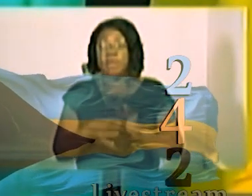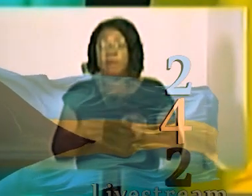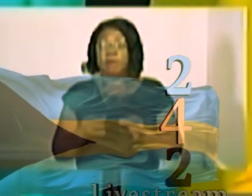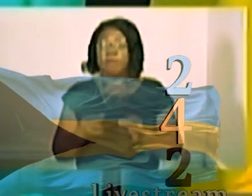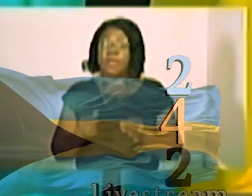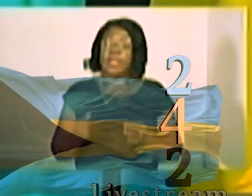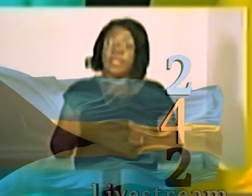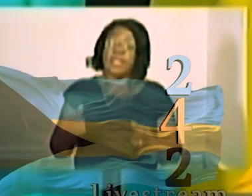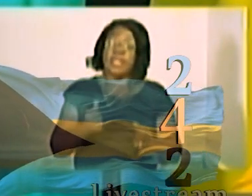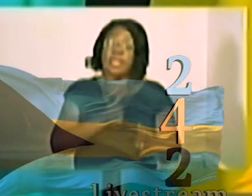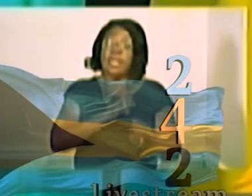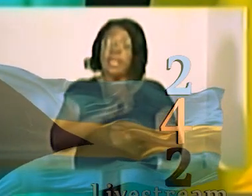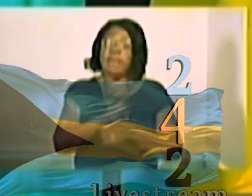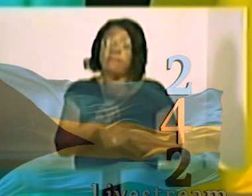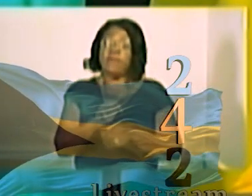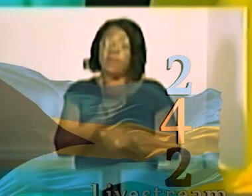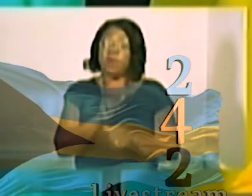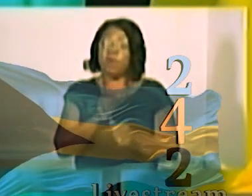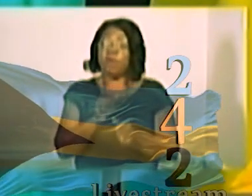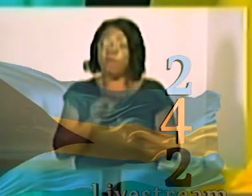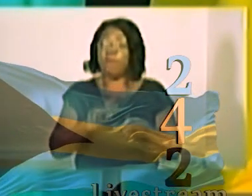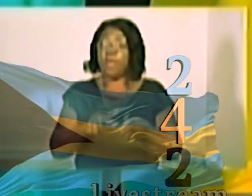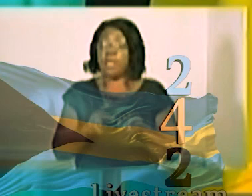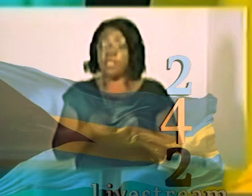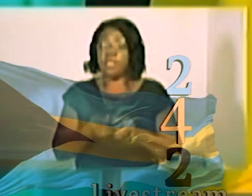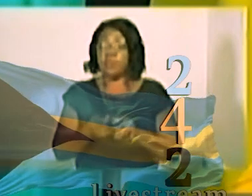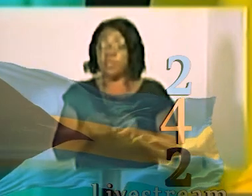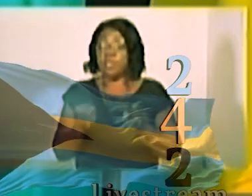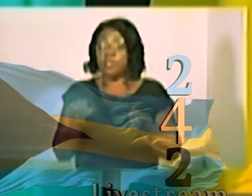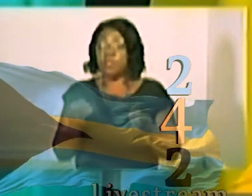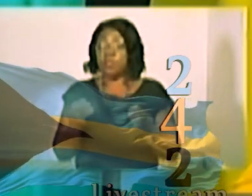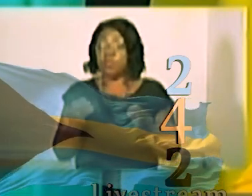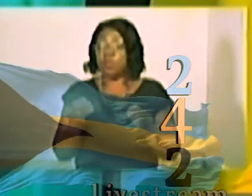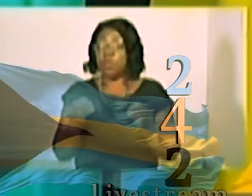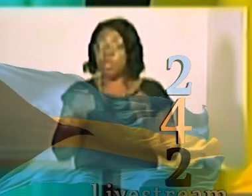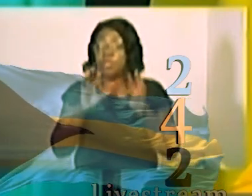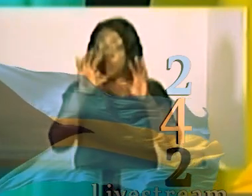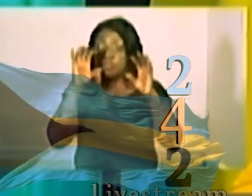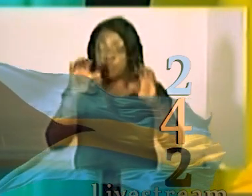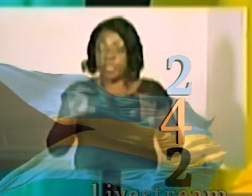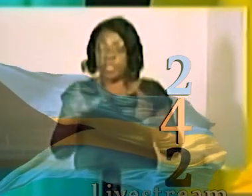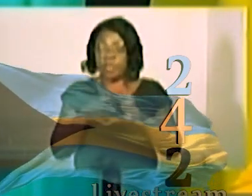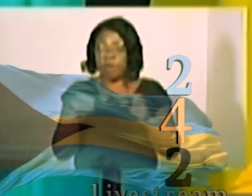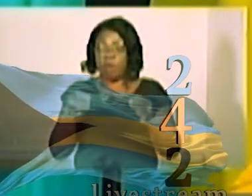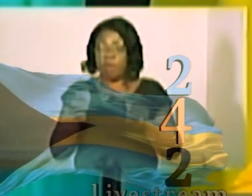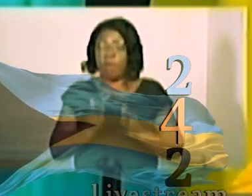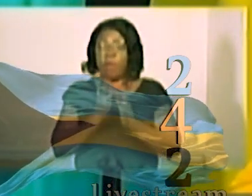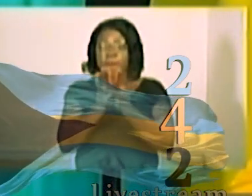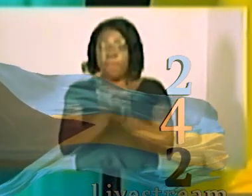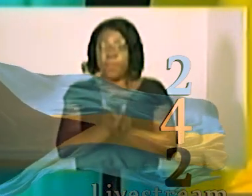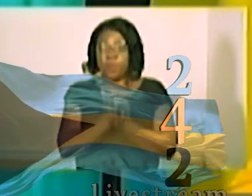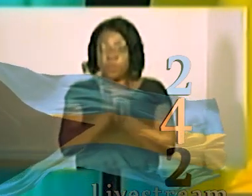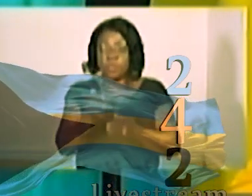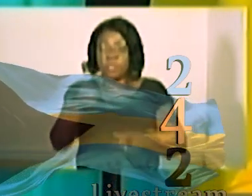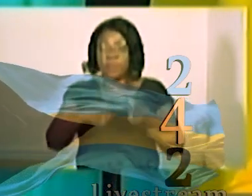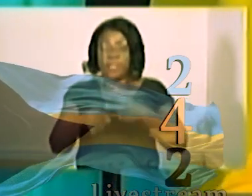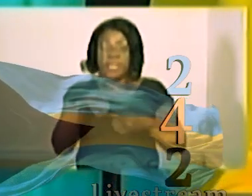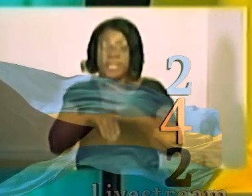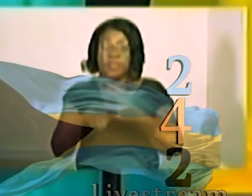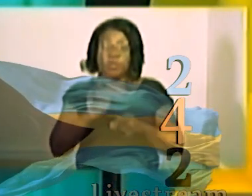the Defense Force officers and healthcare officers, to do a screening of boaters coming into the ports on the family